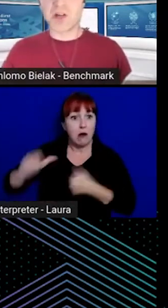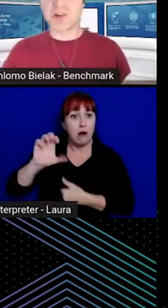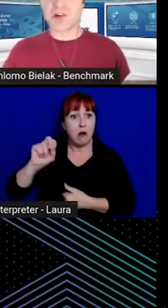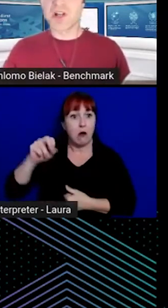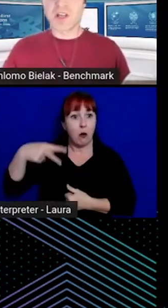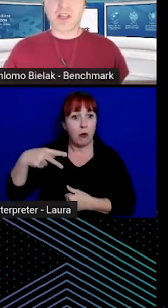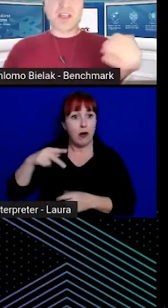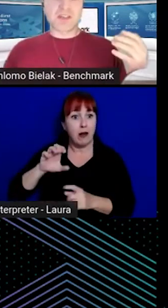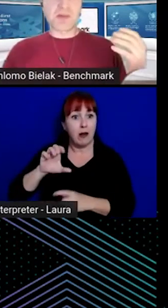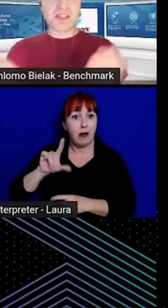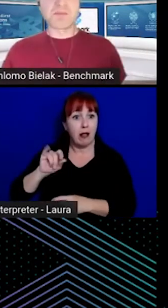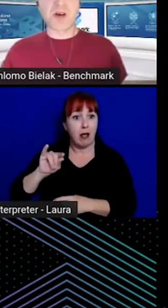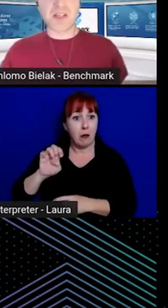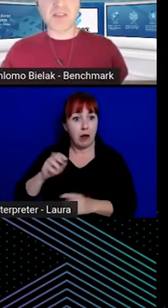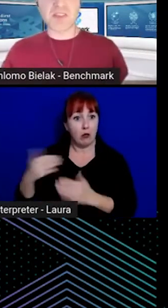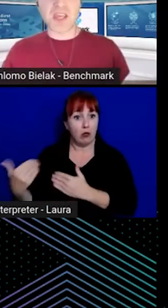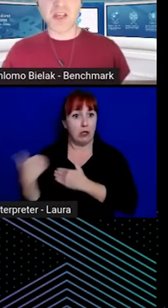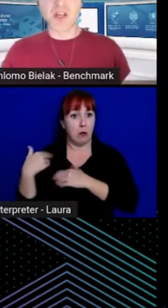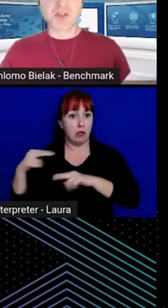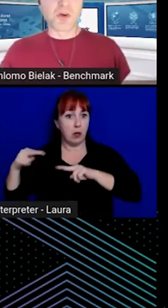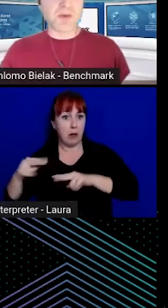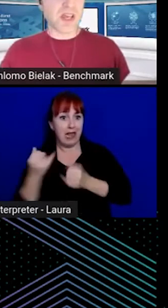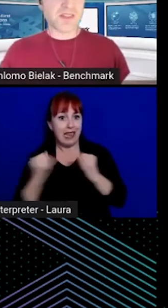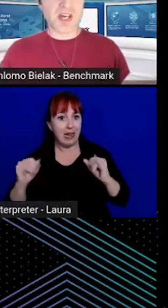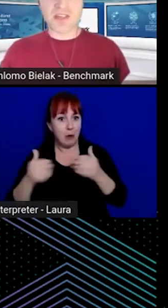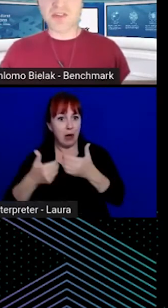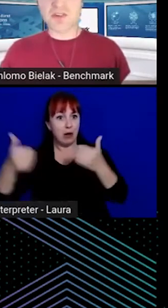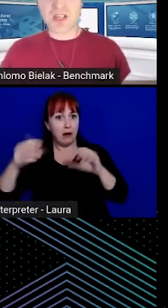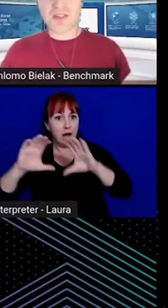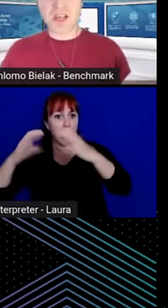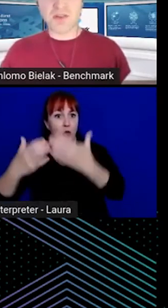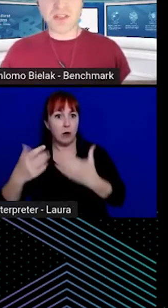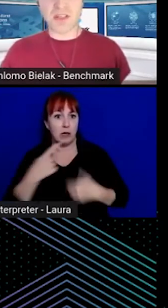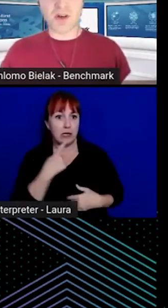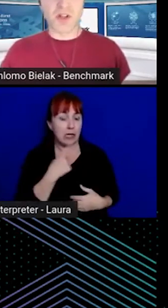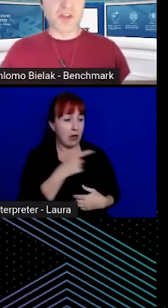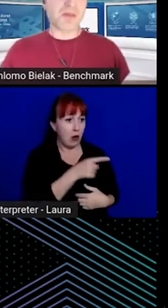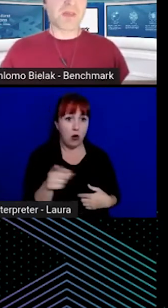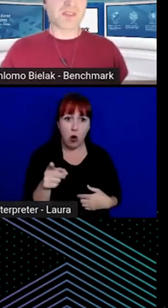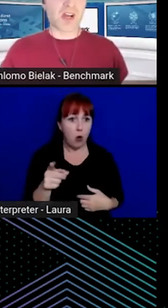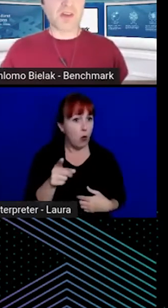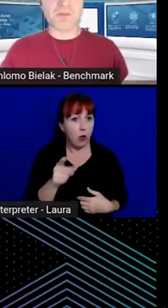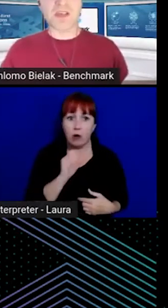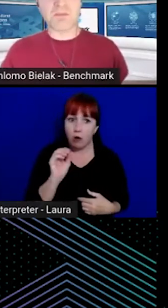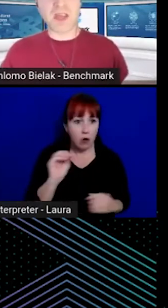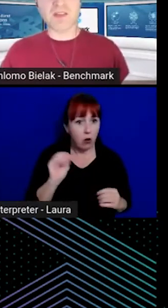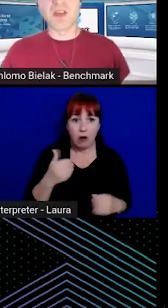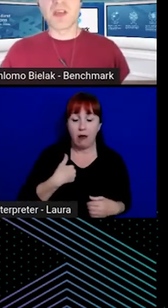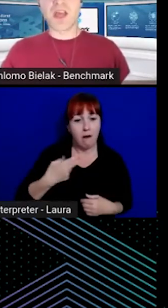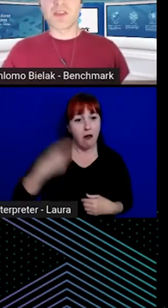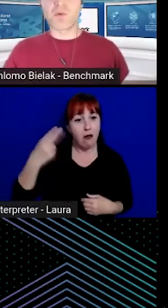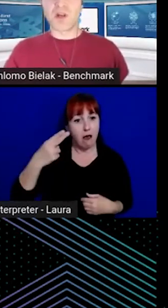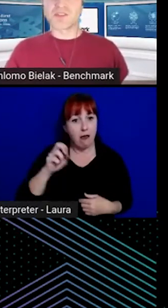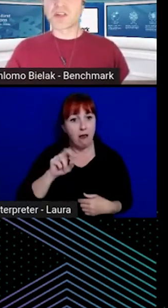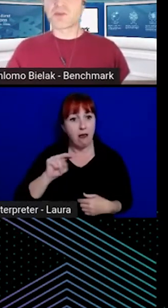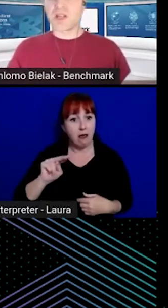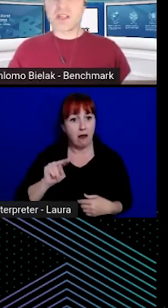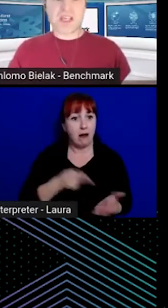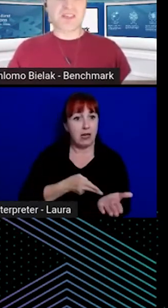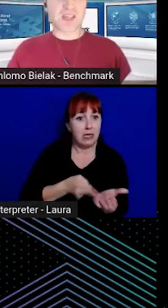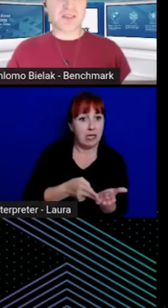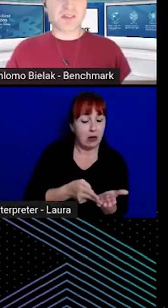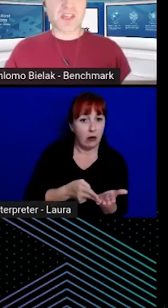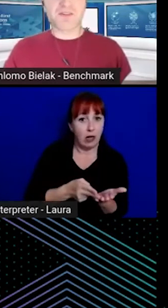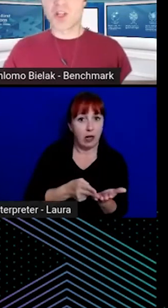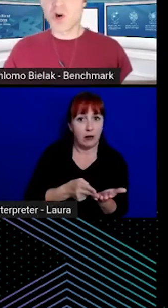Responsibility Monitor, an independent body saying nobody has high integrity. All the commits aren't being met. And the ones that are running